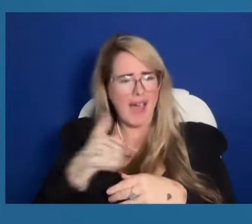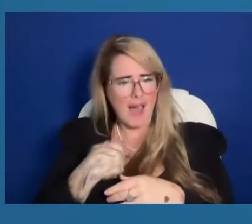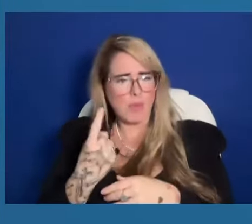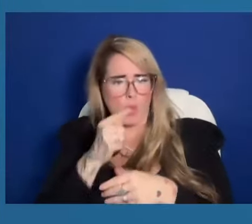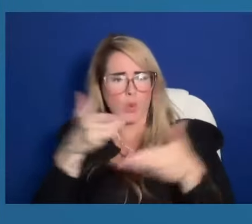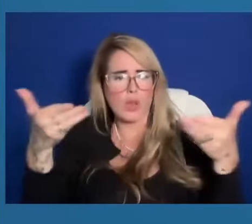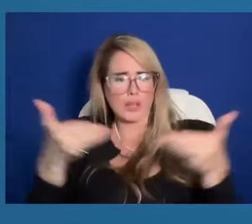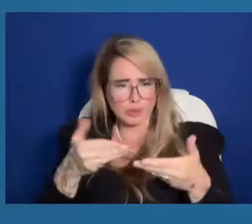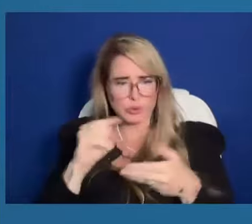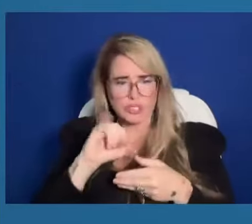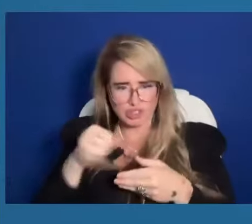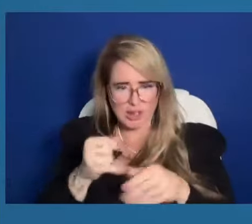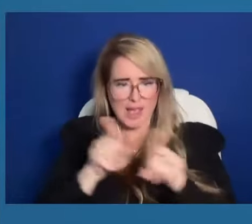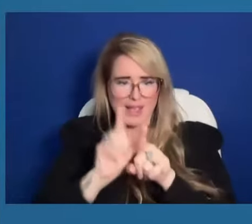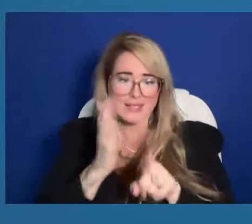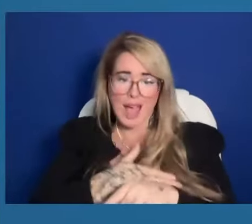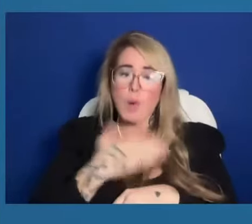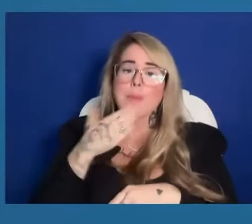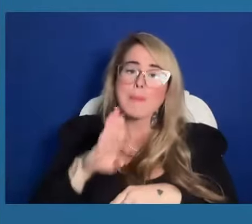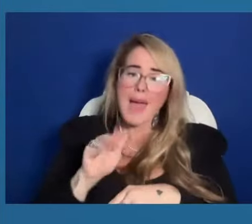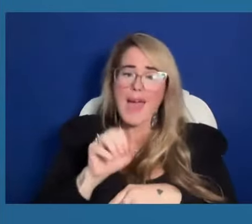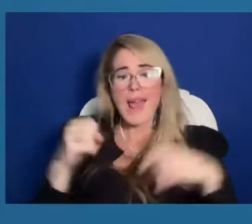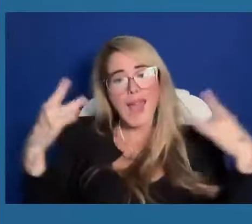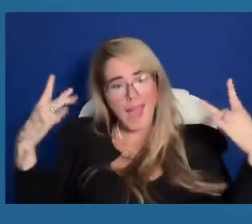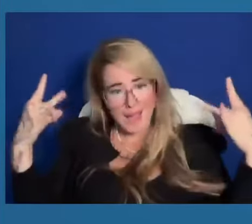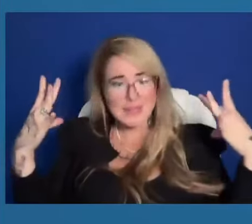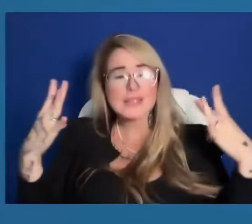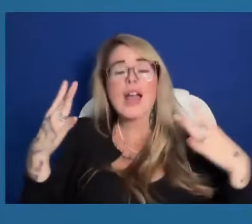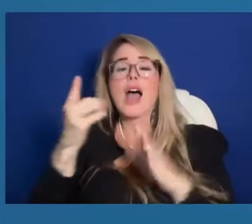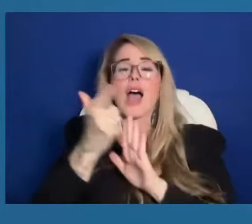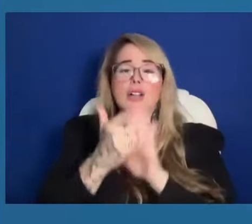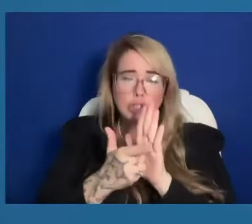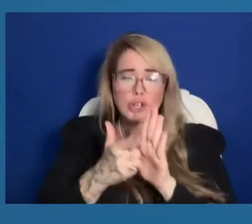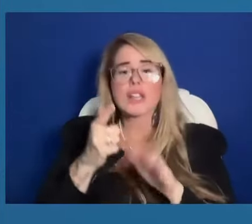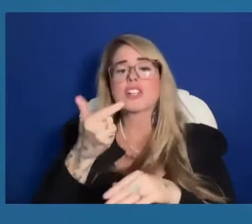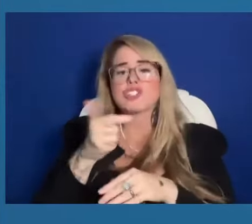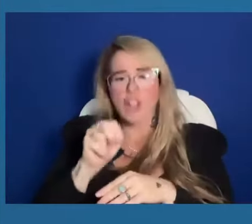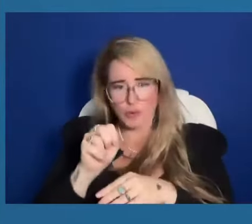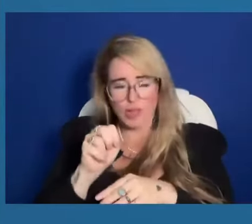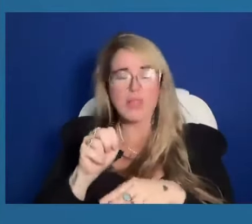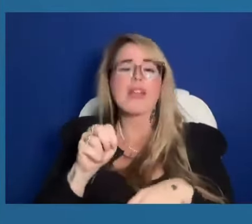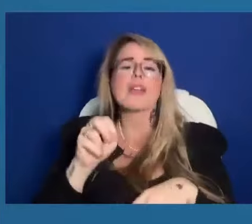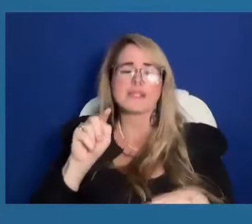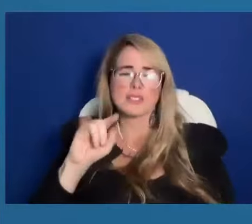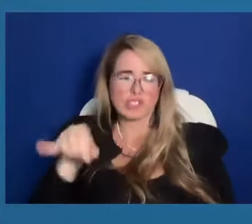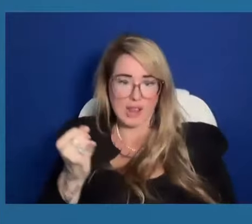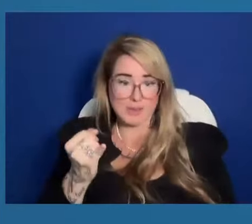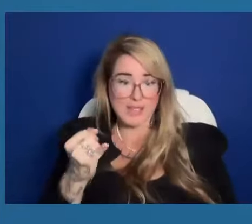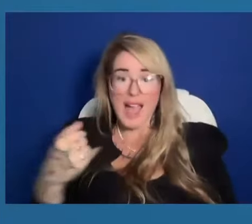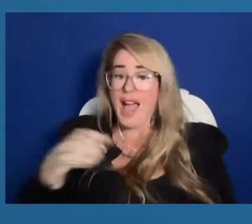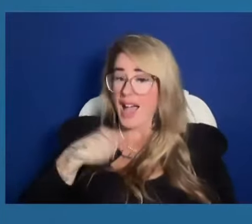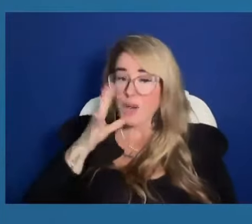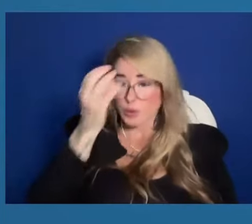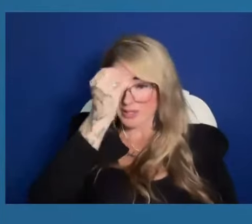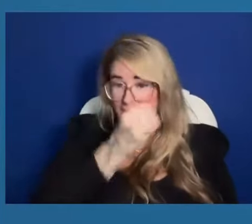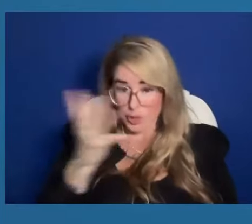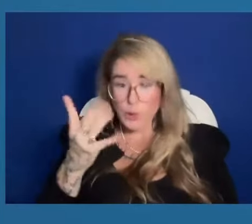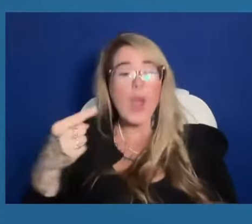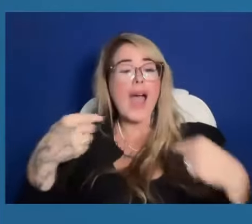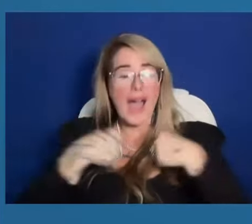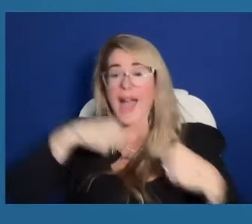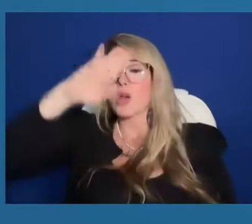as our badass Attorney General, Tish James. And I will tell you that I